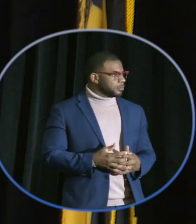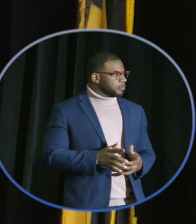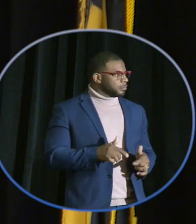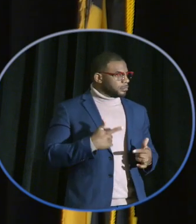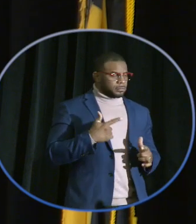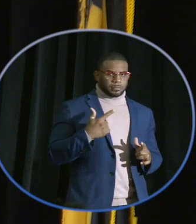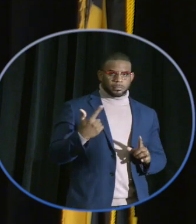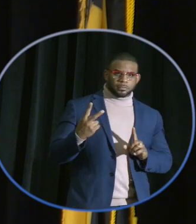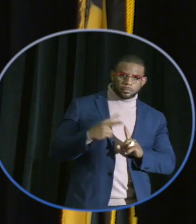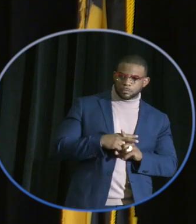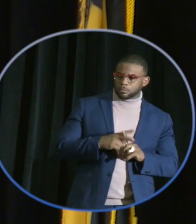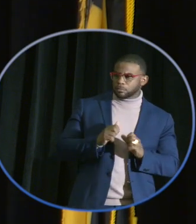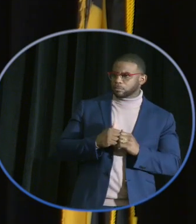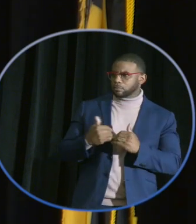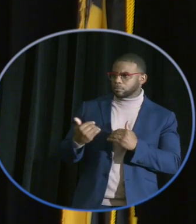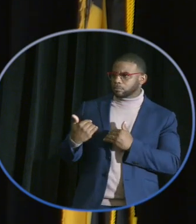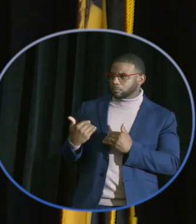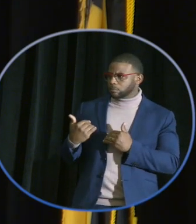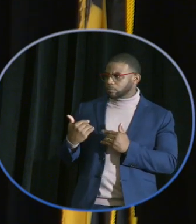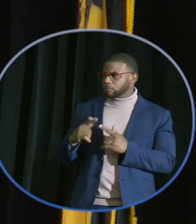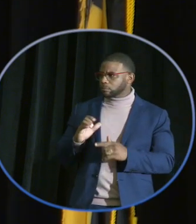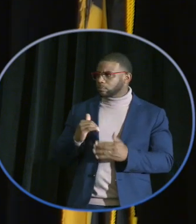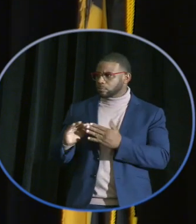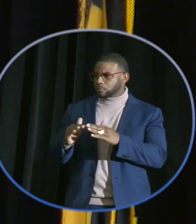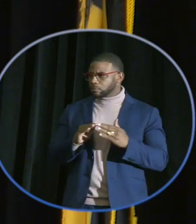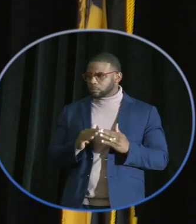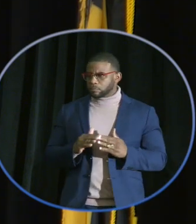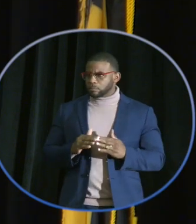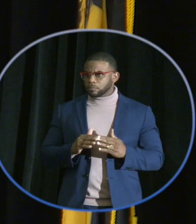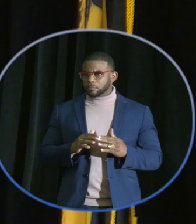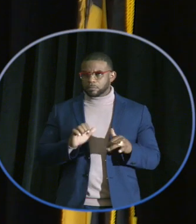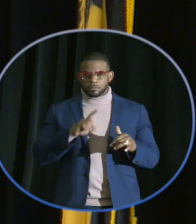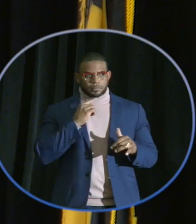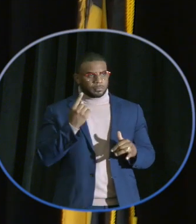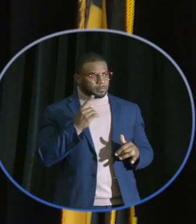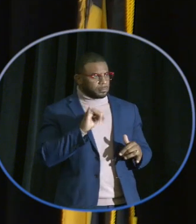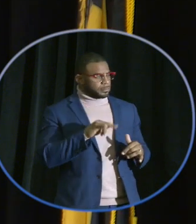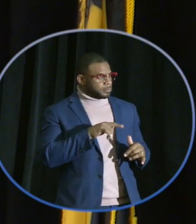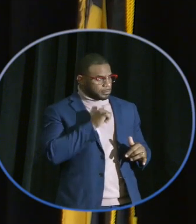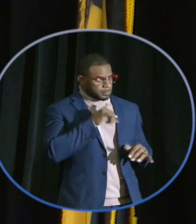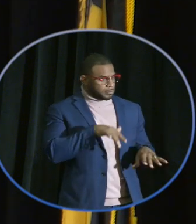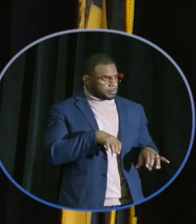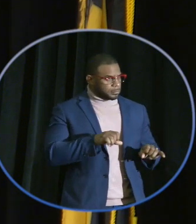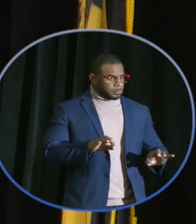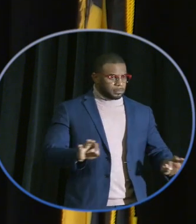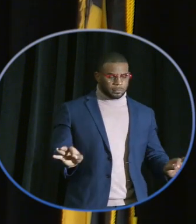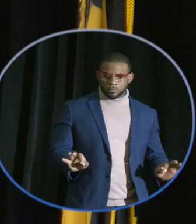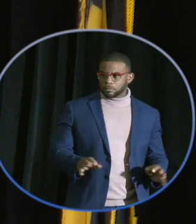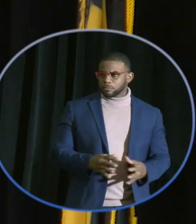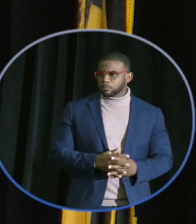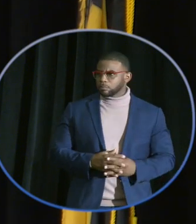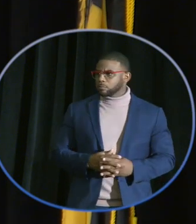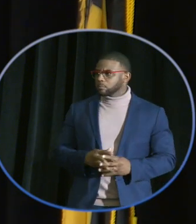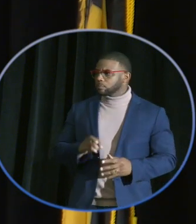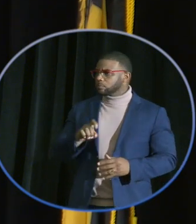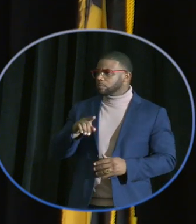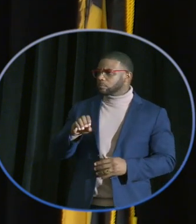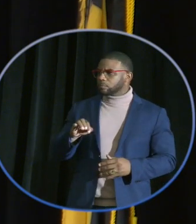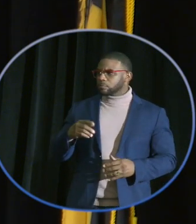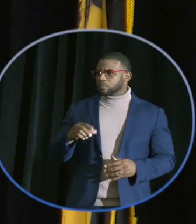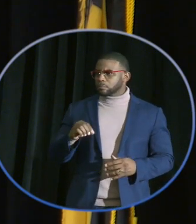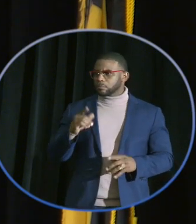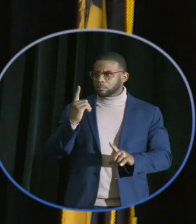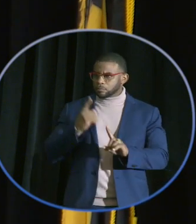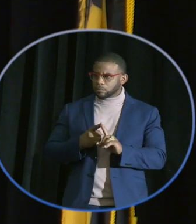been tasked with responsibilities to our communities, and this is something that I do not take lightly. Wells Fargo's